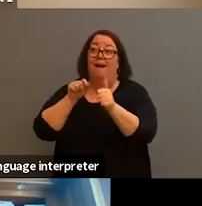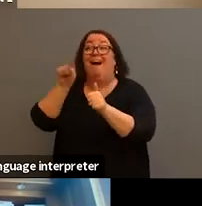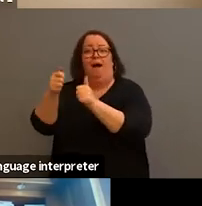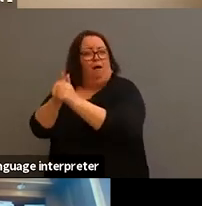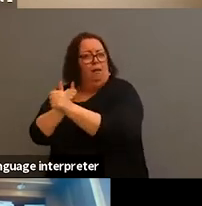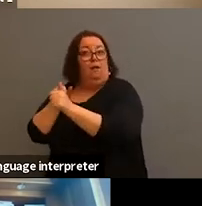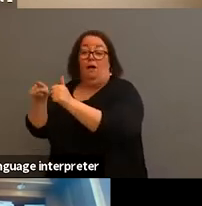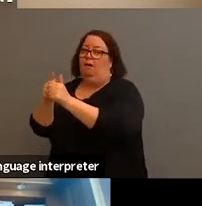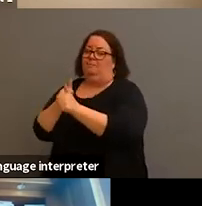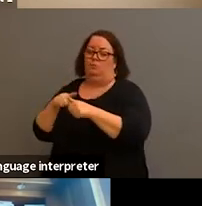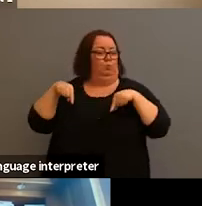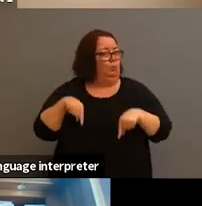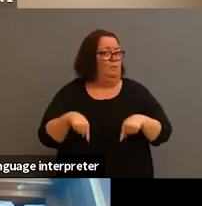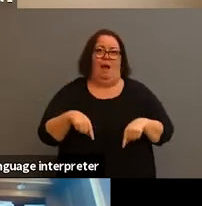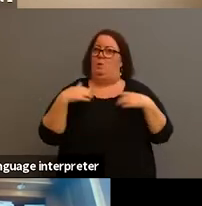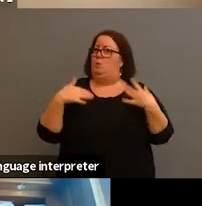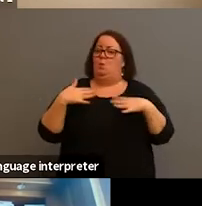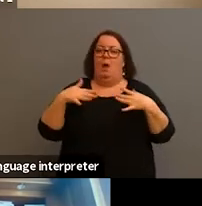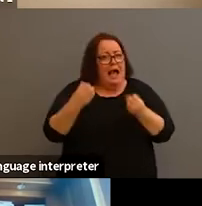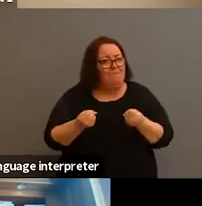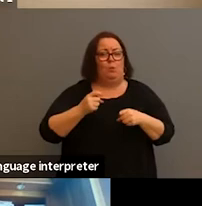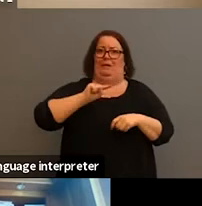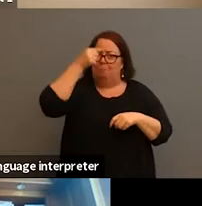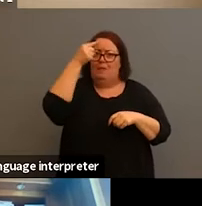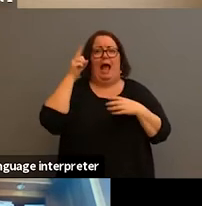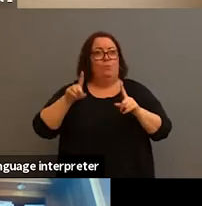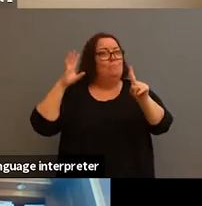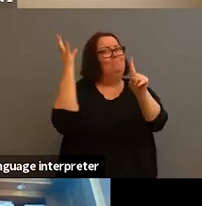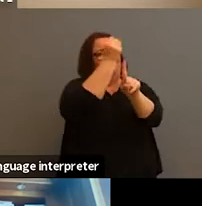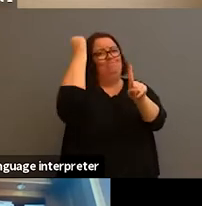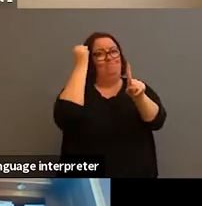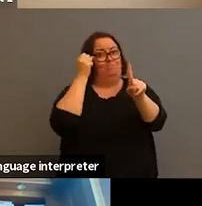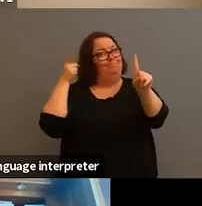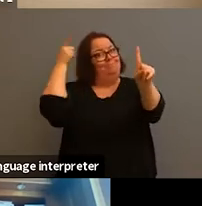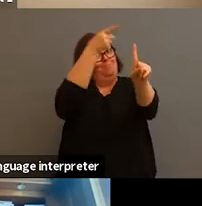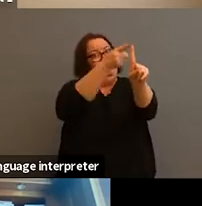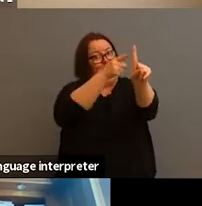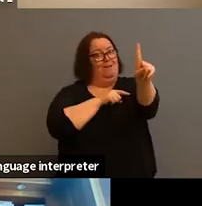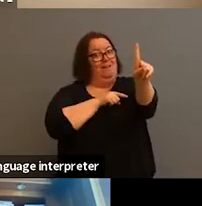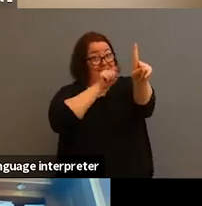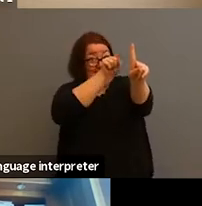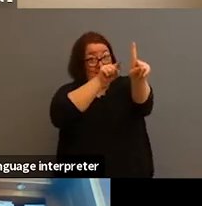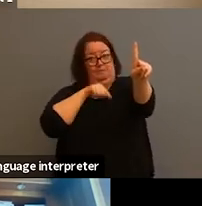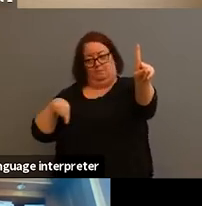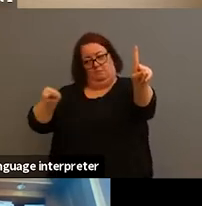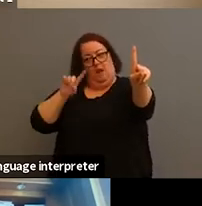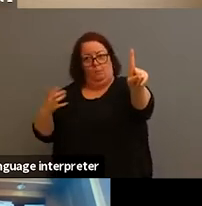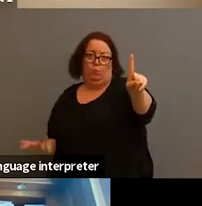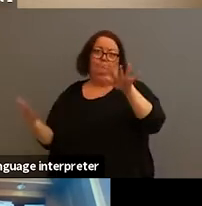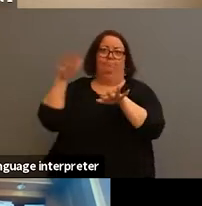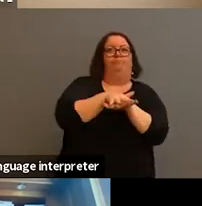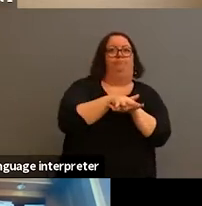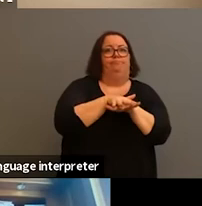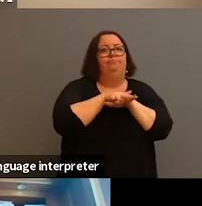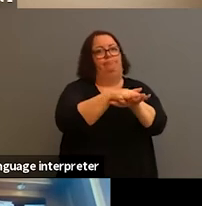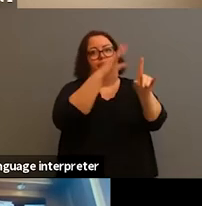Goal that we are now working towards, disability is much more a clear perspective than before. And